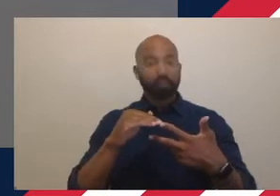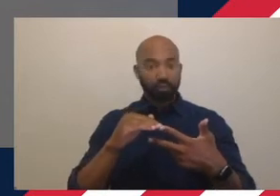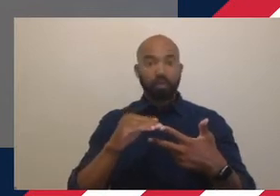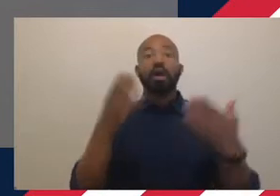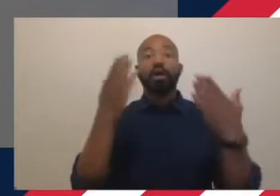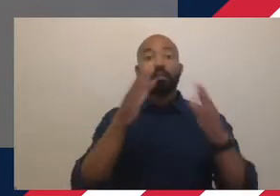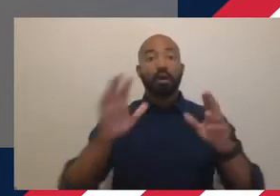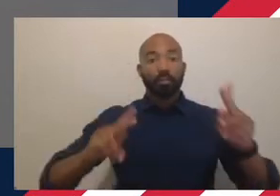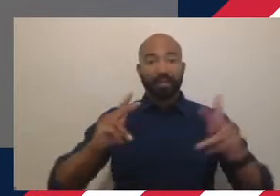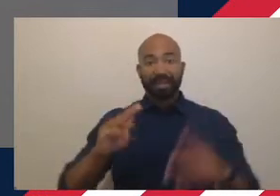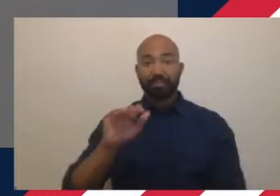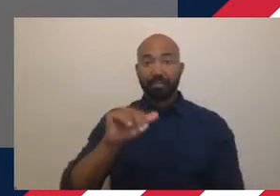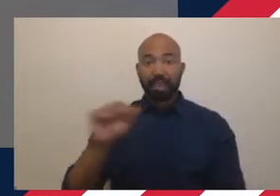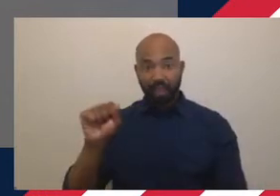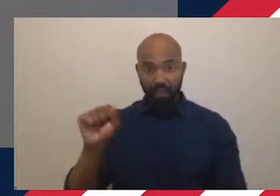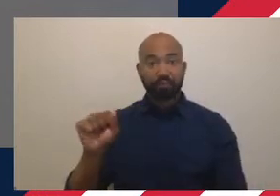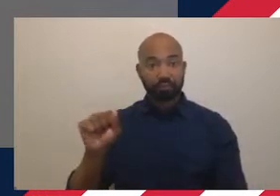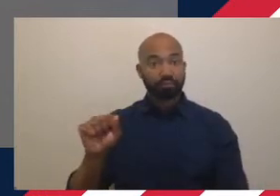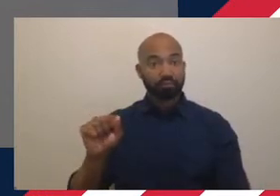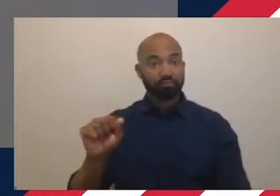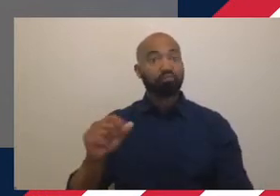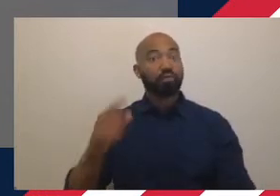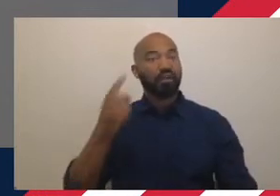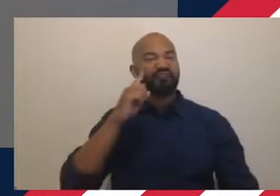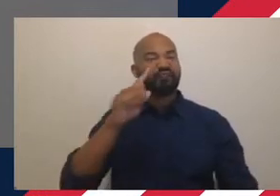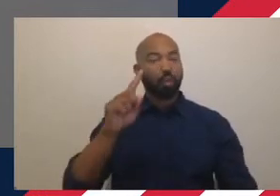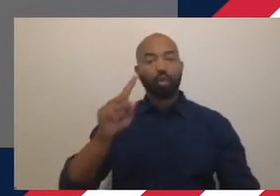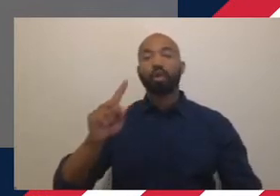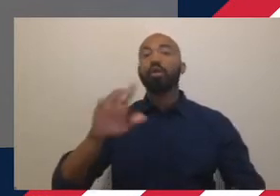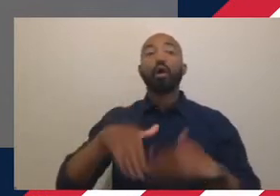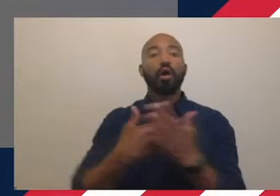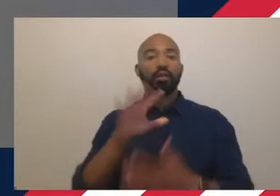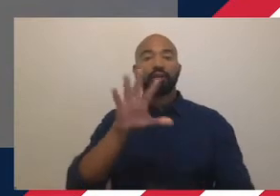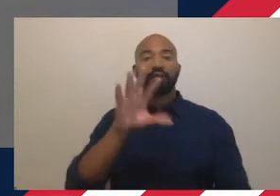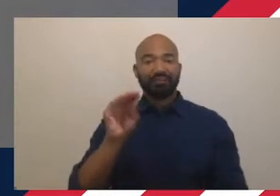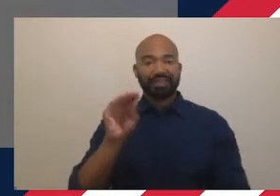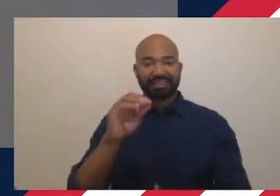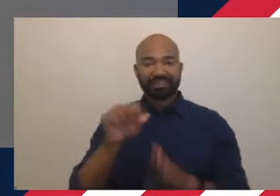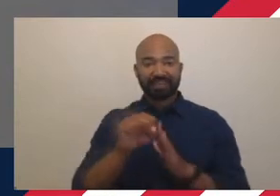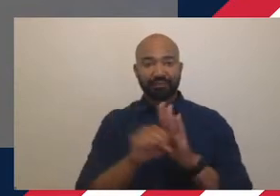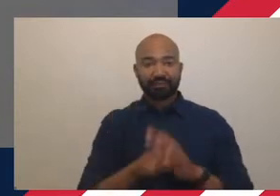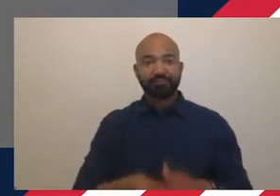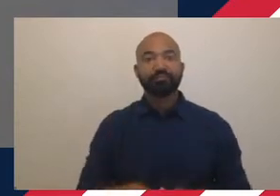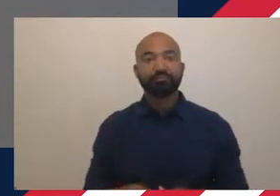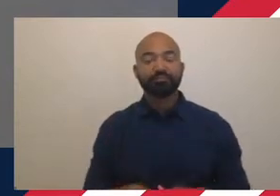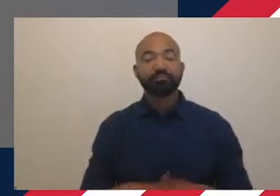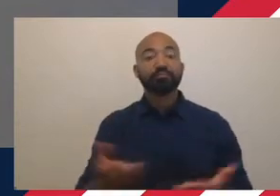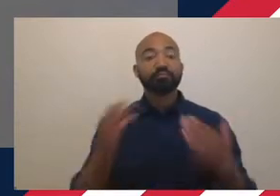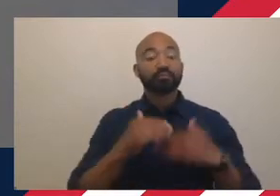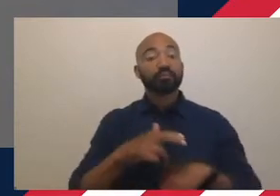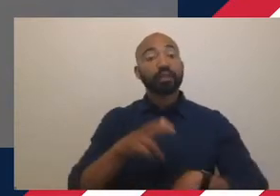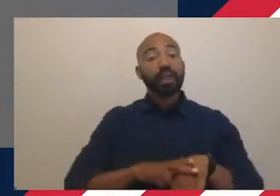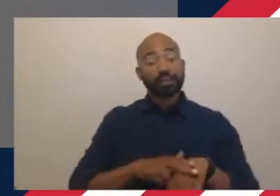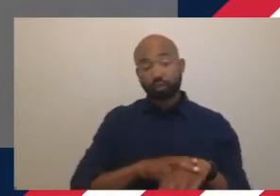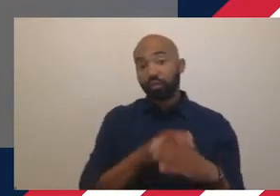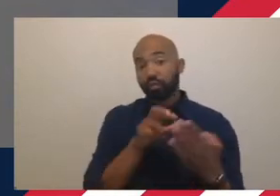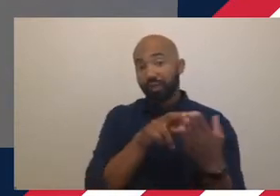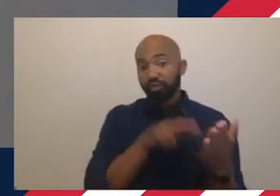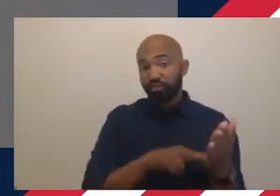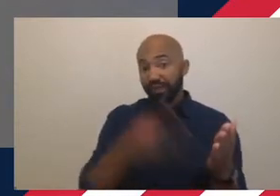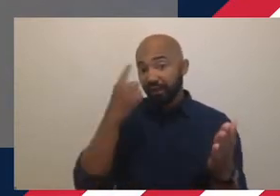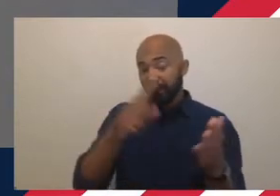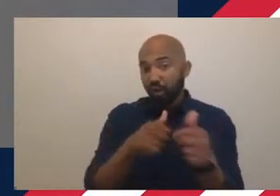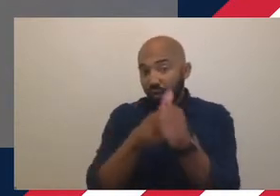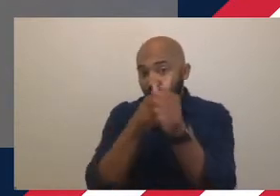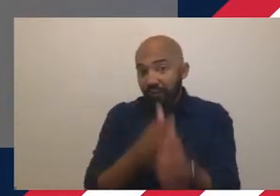mandate in all 50 states, create a national public registry to track COVID-19 frontline